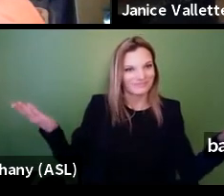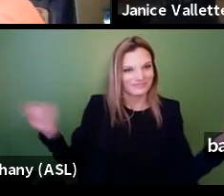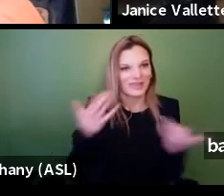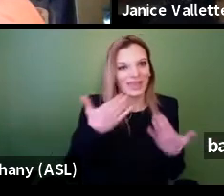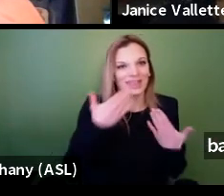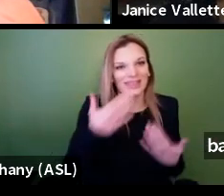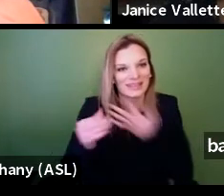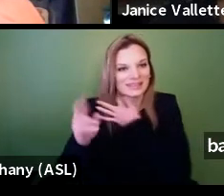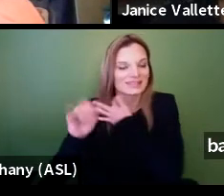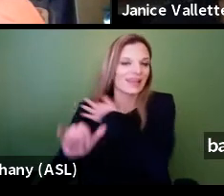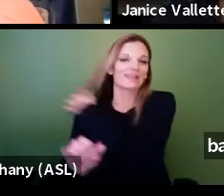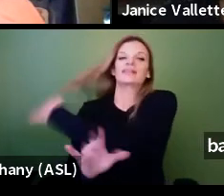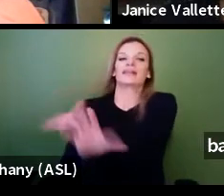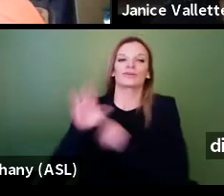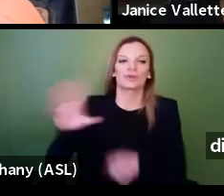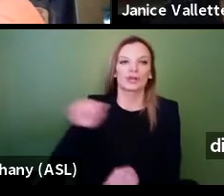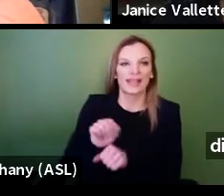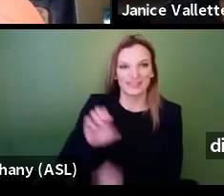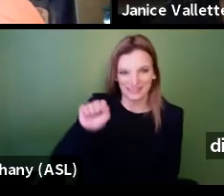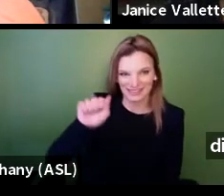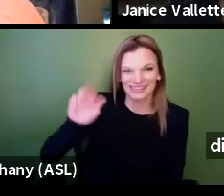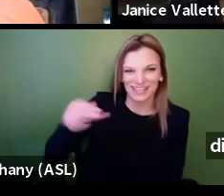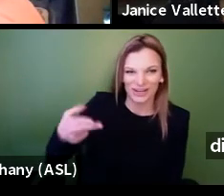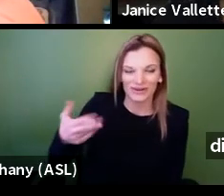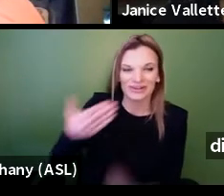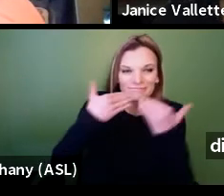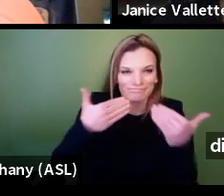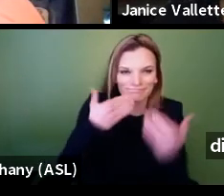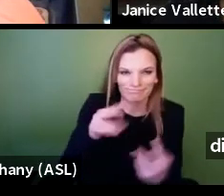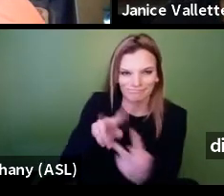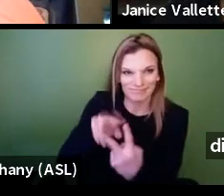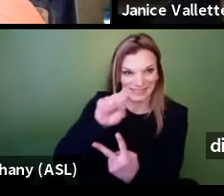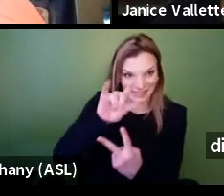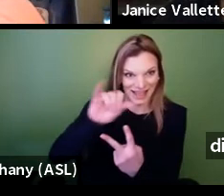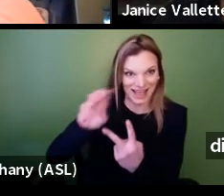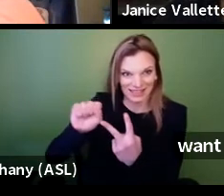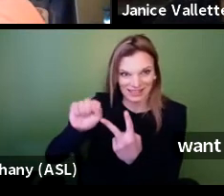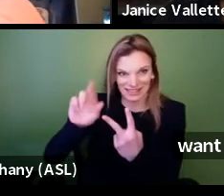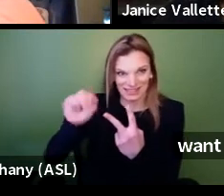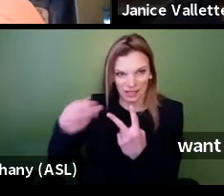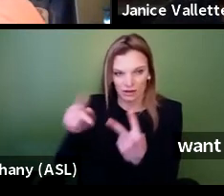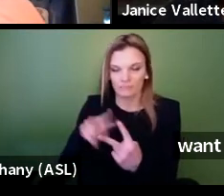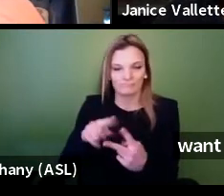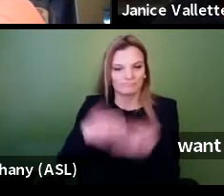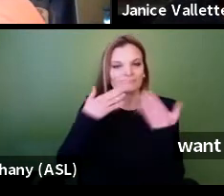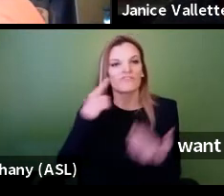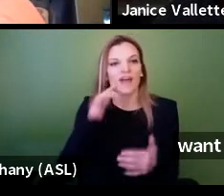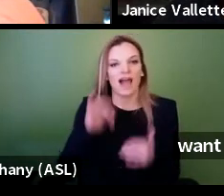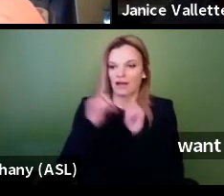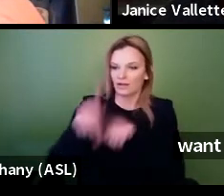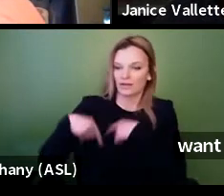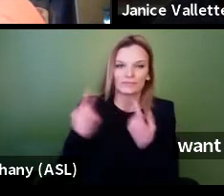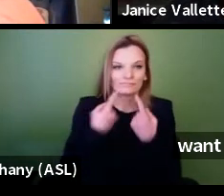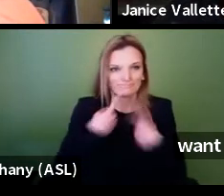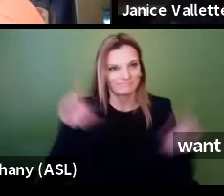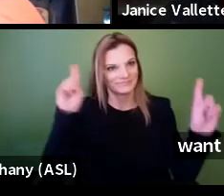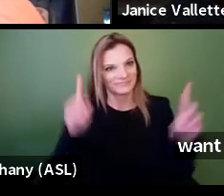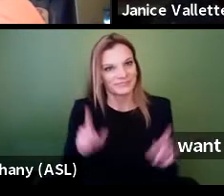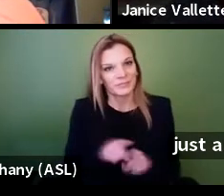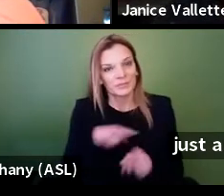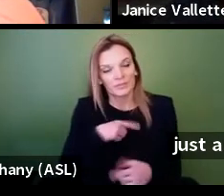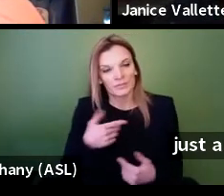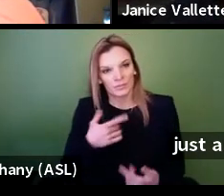Sally, as well as her colleague, Sarah, for just a tremendous job and how everything has worked. I've also had the privilege of working with